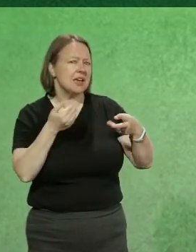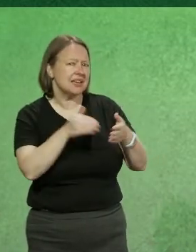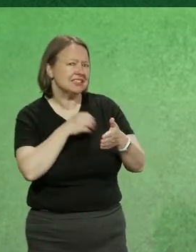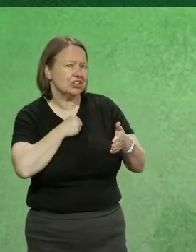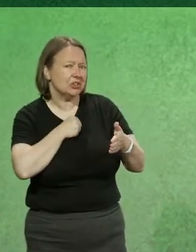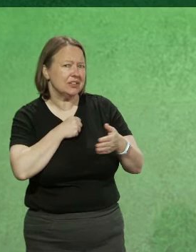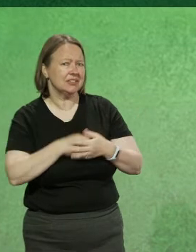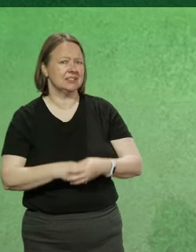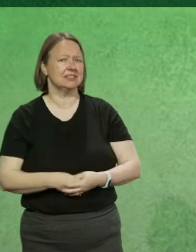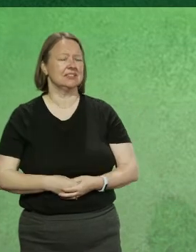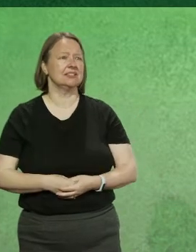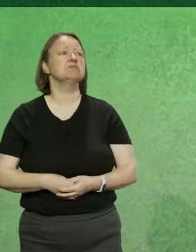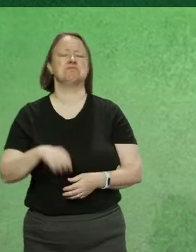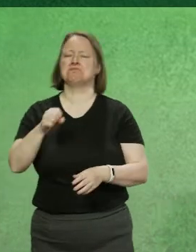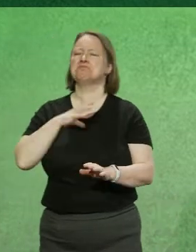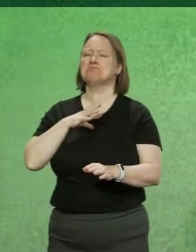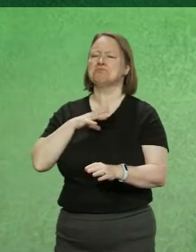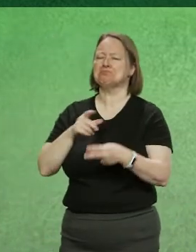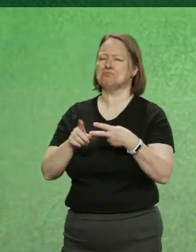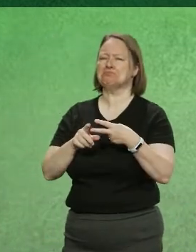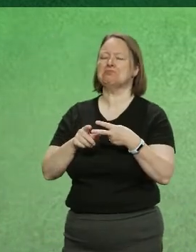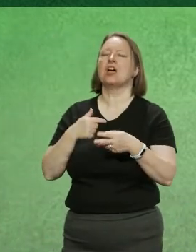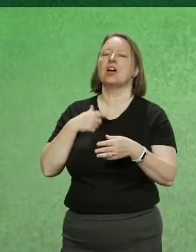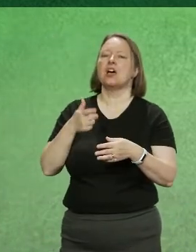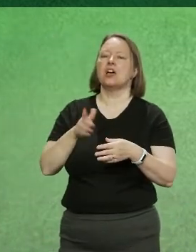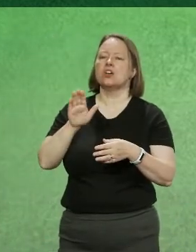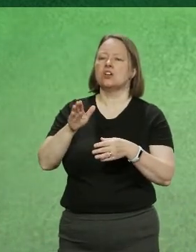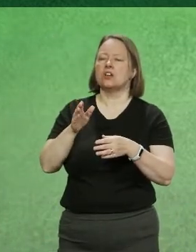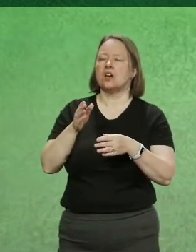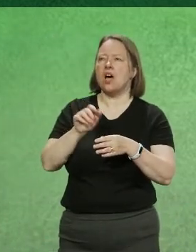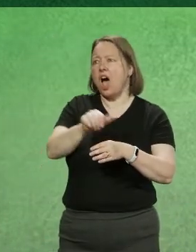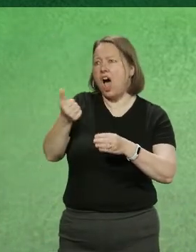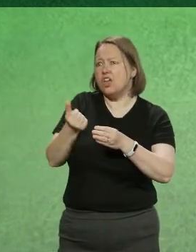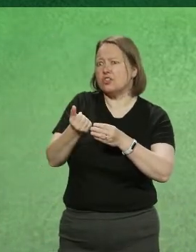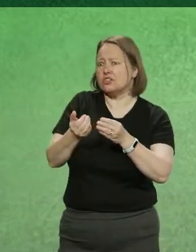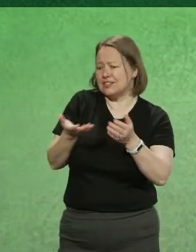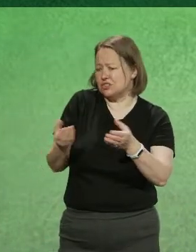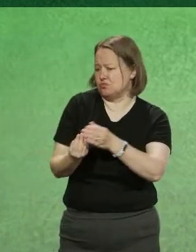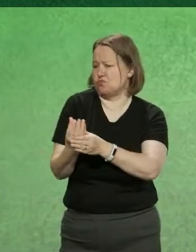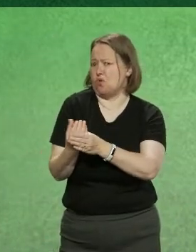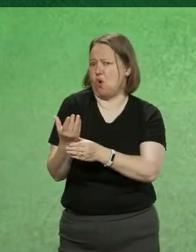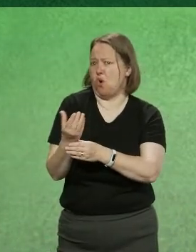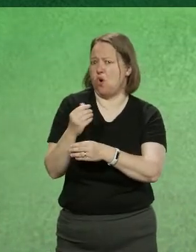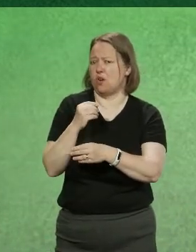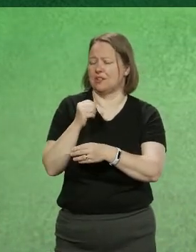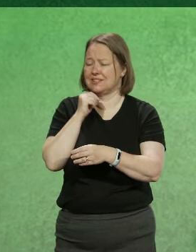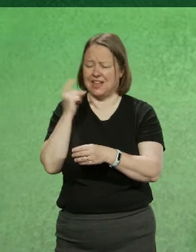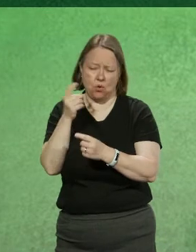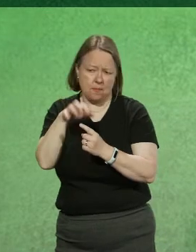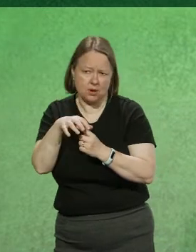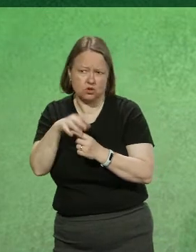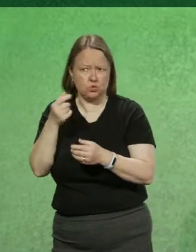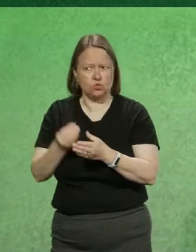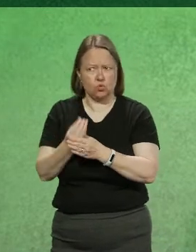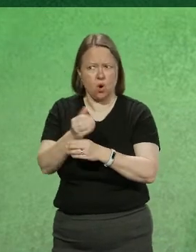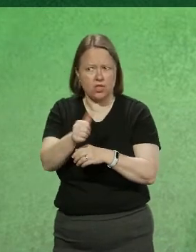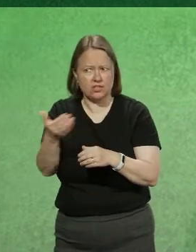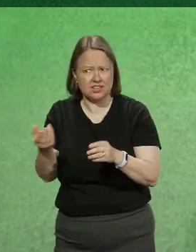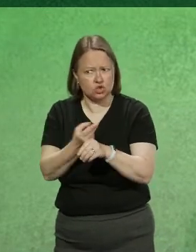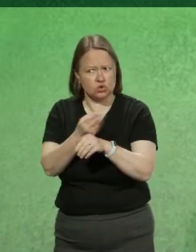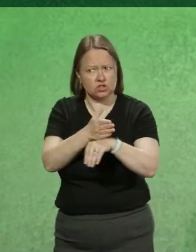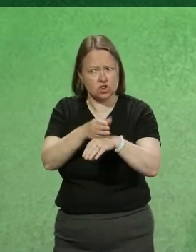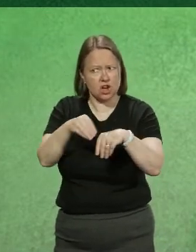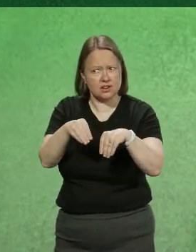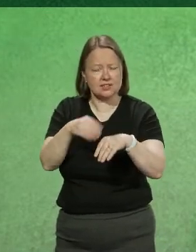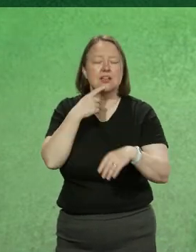Sorry. Yeah, sure. Are there solutions other than mushrooms? Could you grow something else on the sawdust?